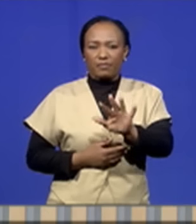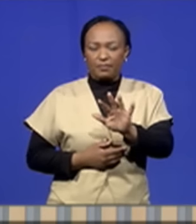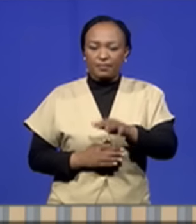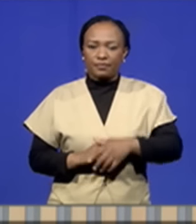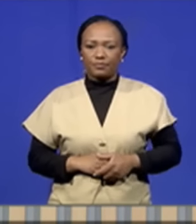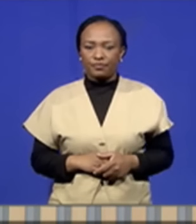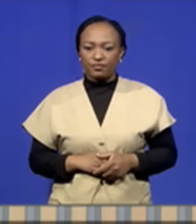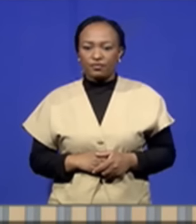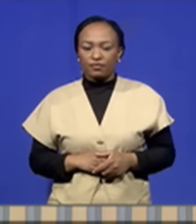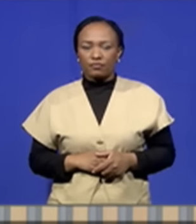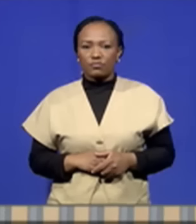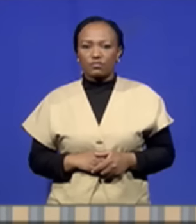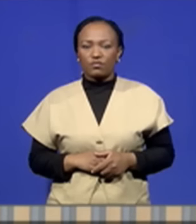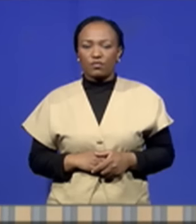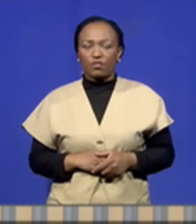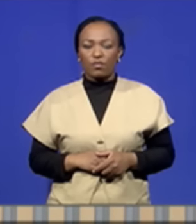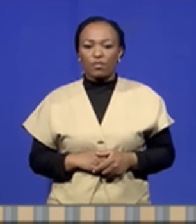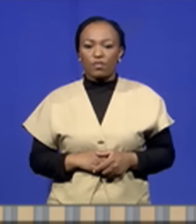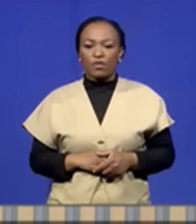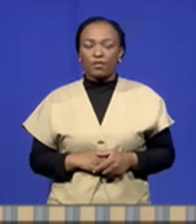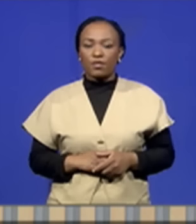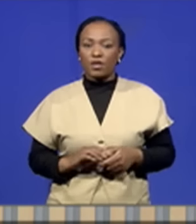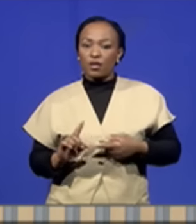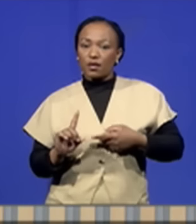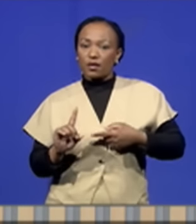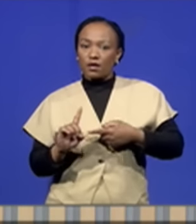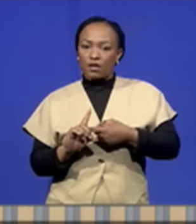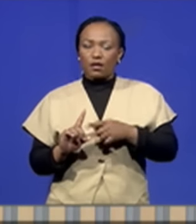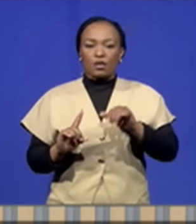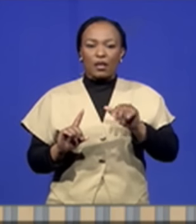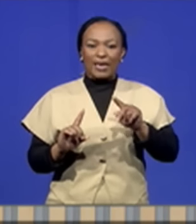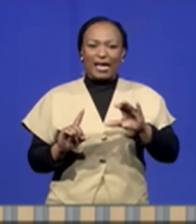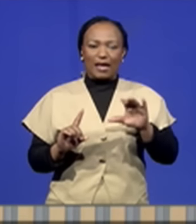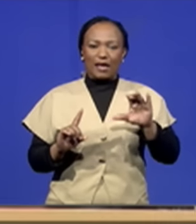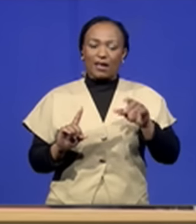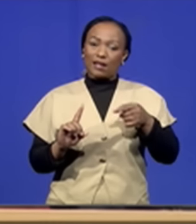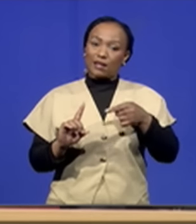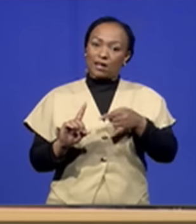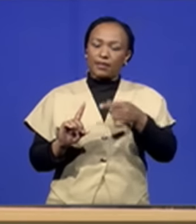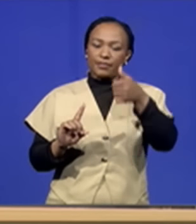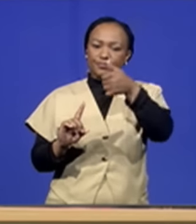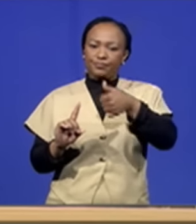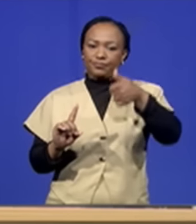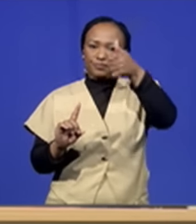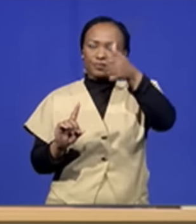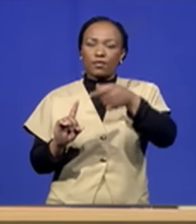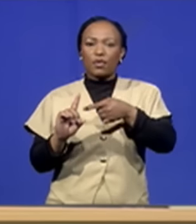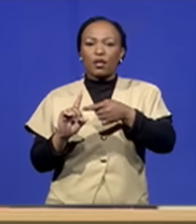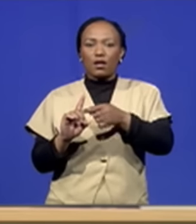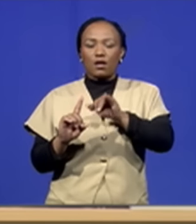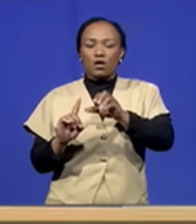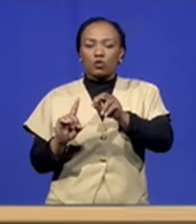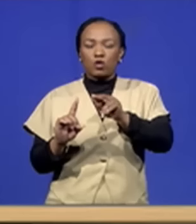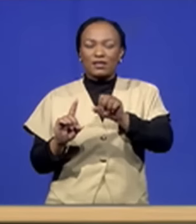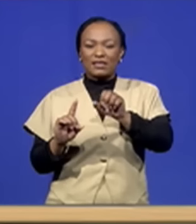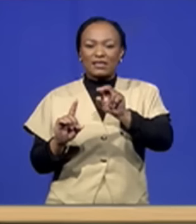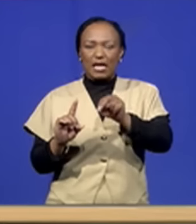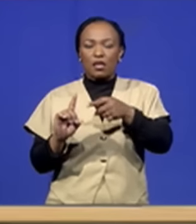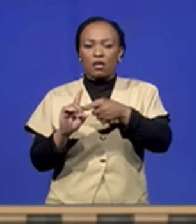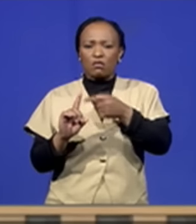Good morning. Pego ya moeteledipele wa maloba wa IDEC moadvokata Andrea Johnson ya gore o ne a sena kitso ya gore IDEC e ne e